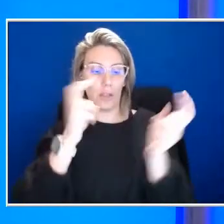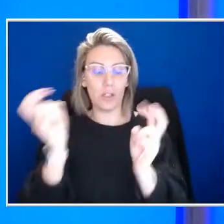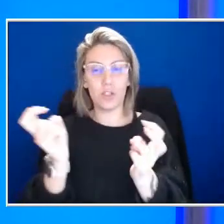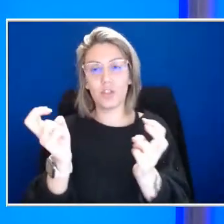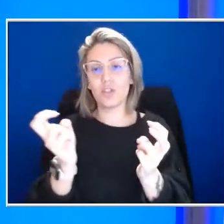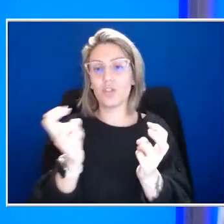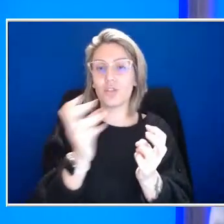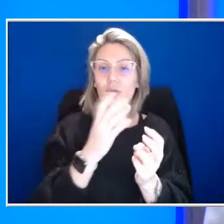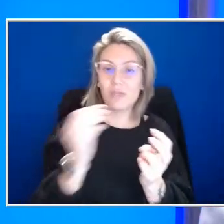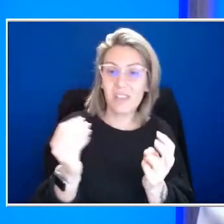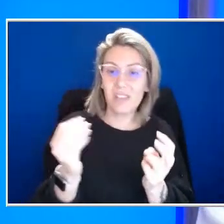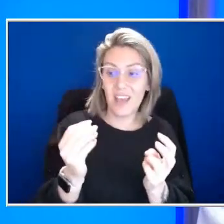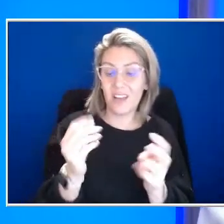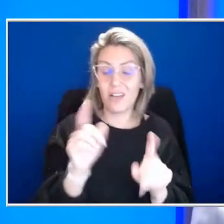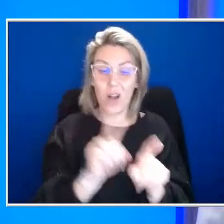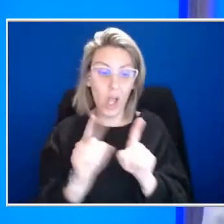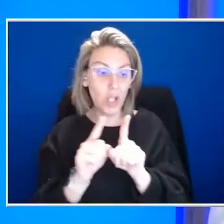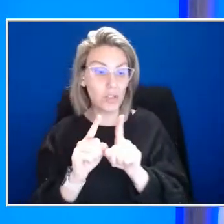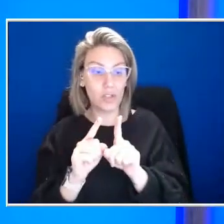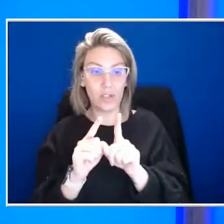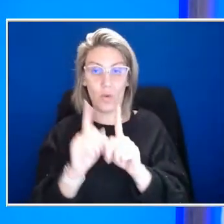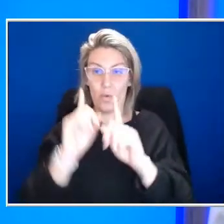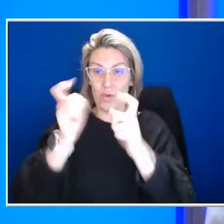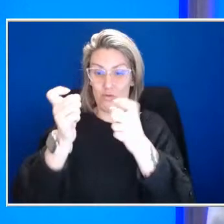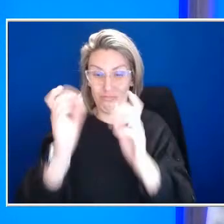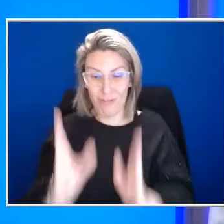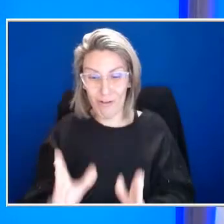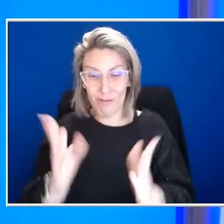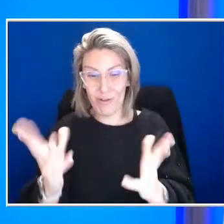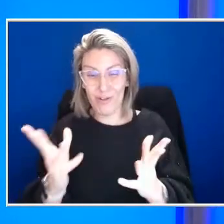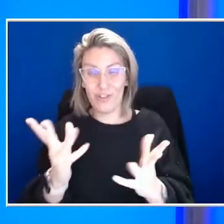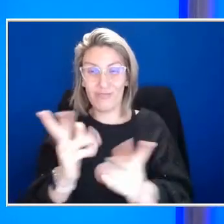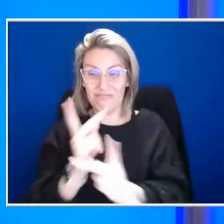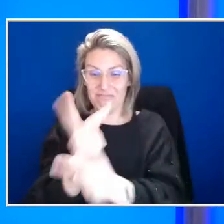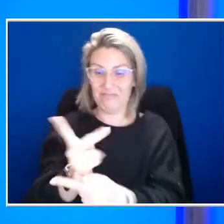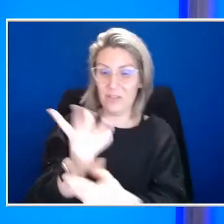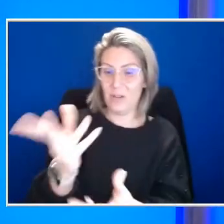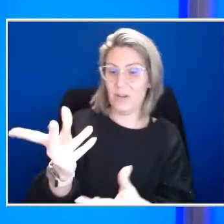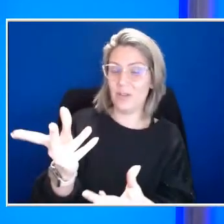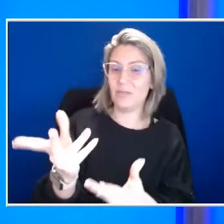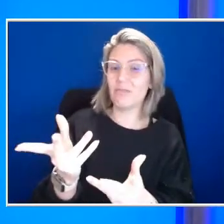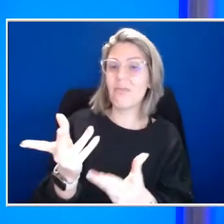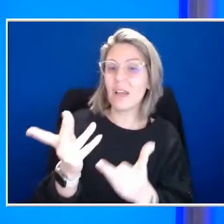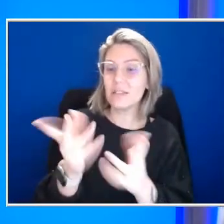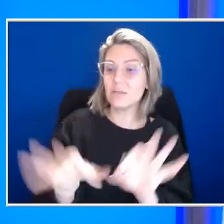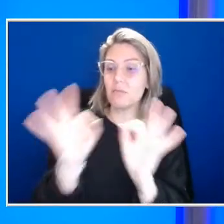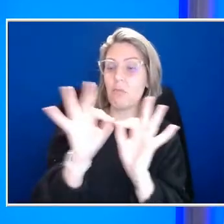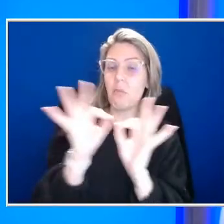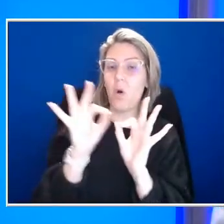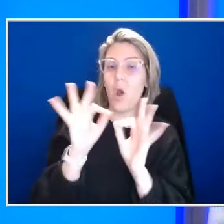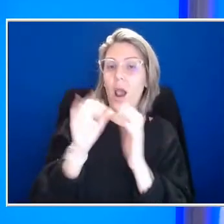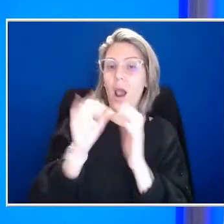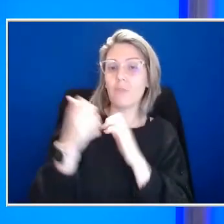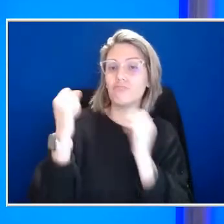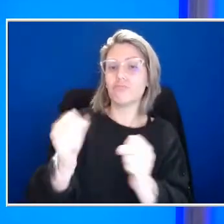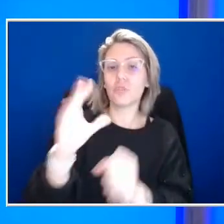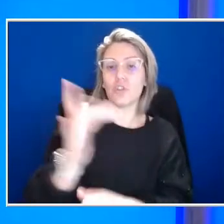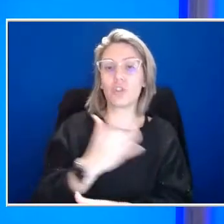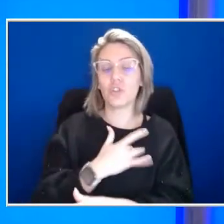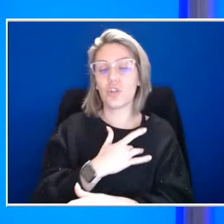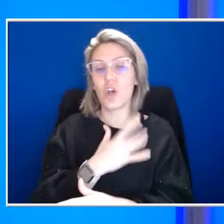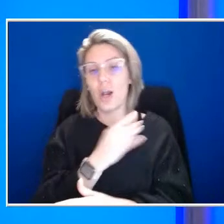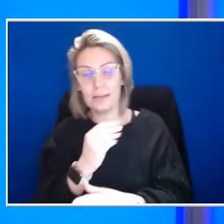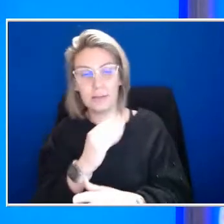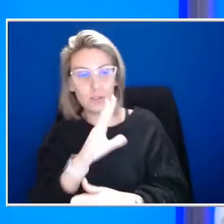into play. How long is your donor, and everything else plays a factor. How long? What is your longevity, and what is your care afterwards, and how